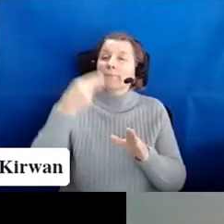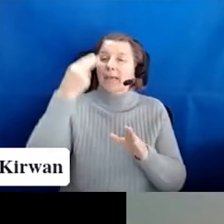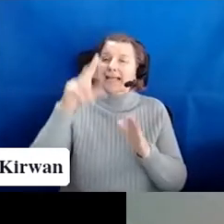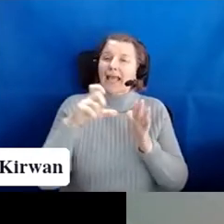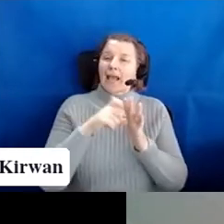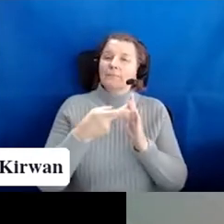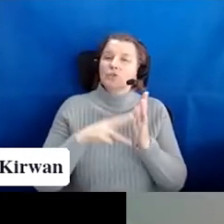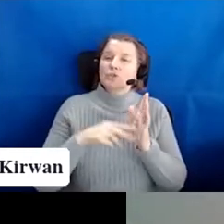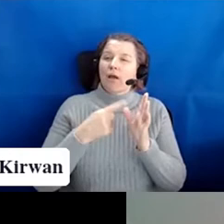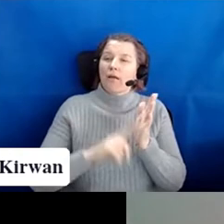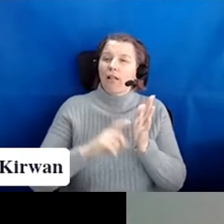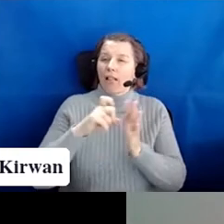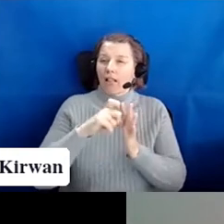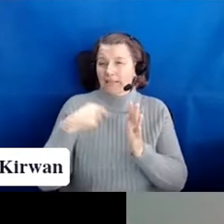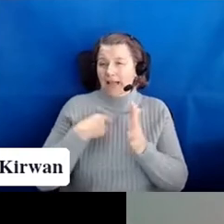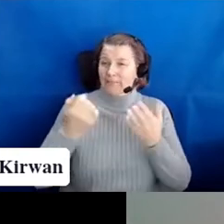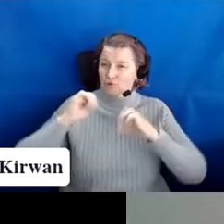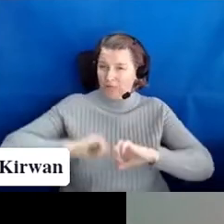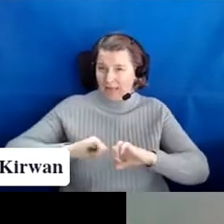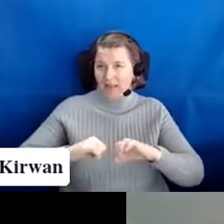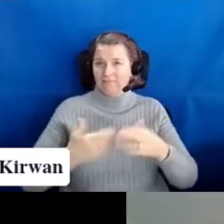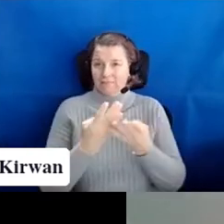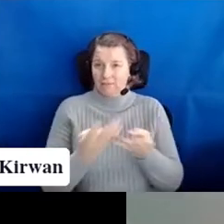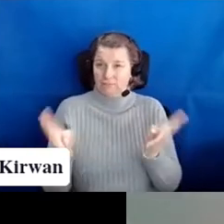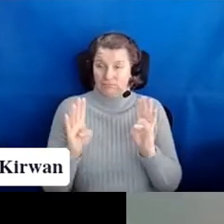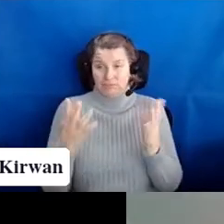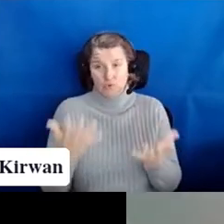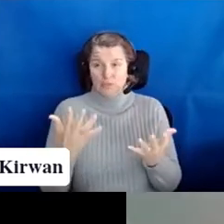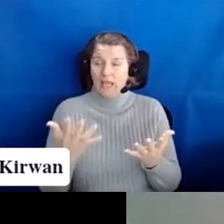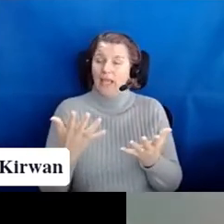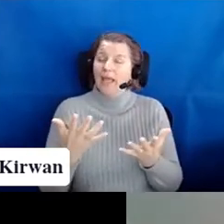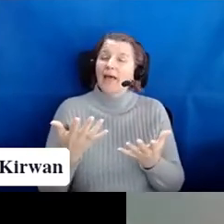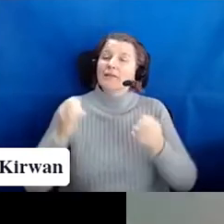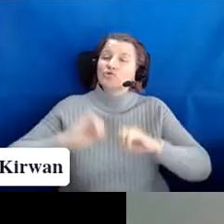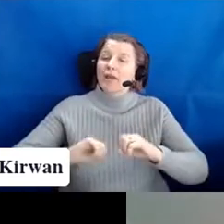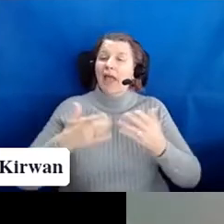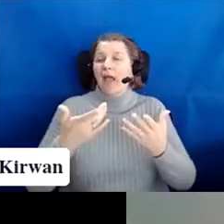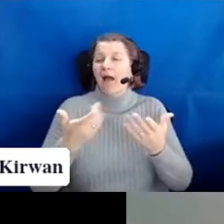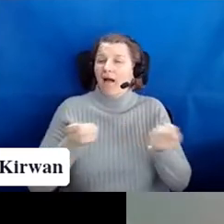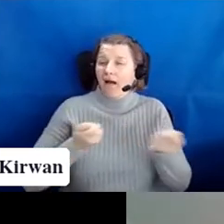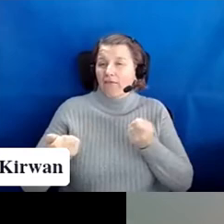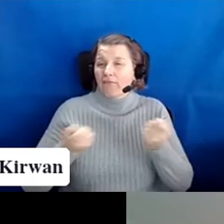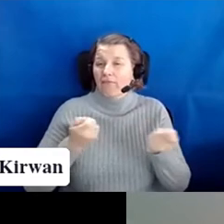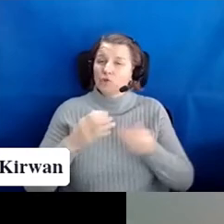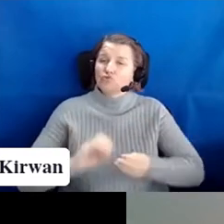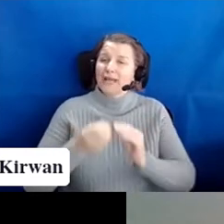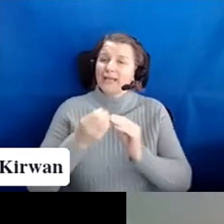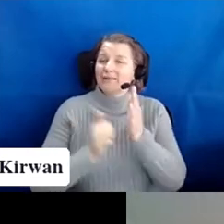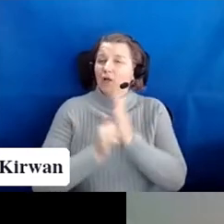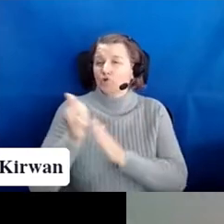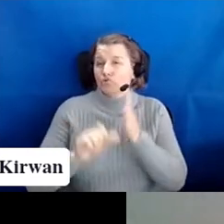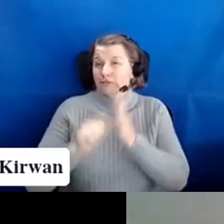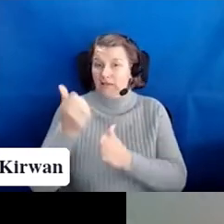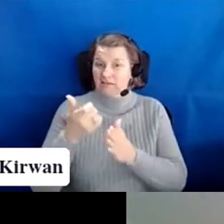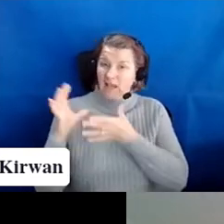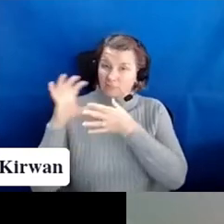the seminar today. I'm the chair of Creative and Cultural Skills. I'm joining this call from my house